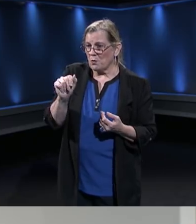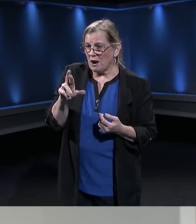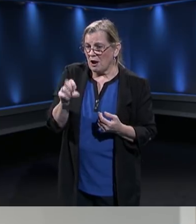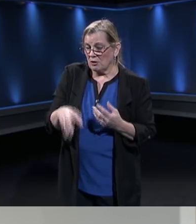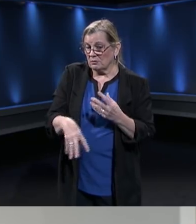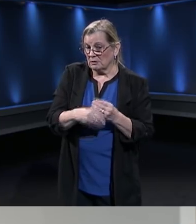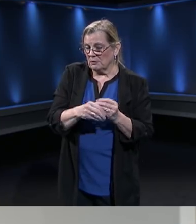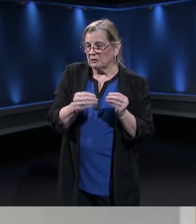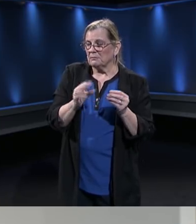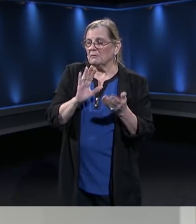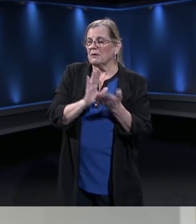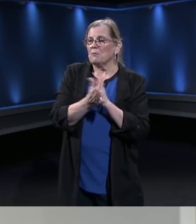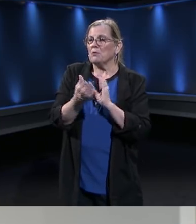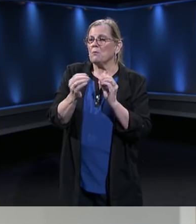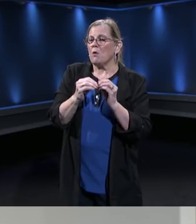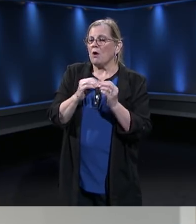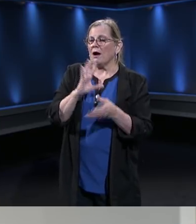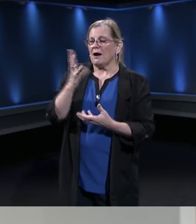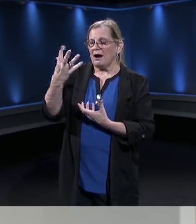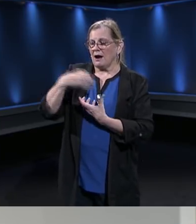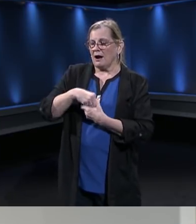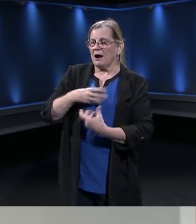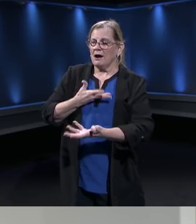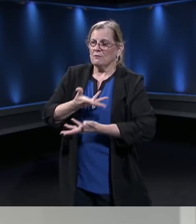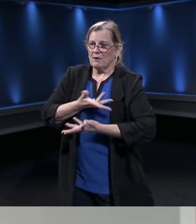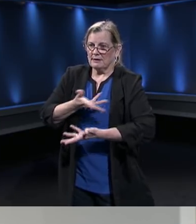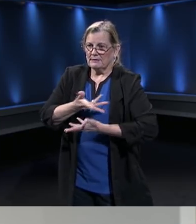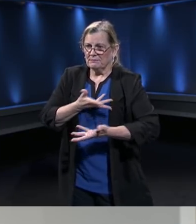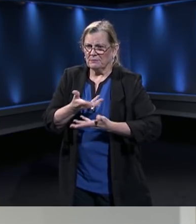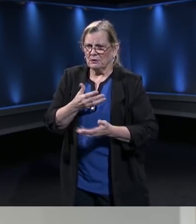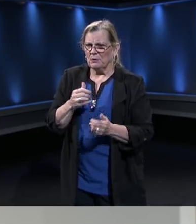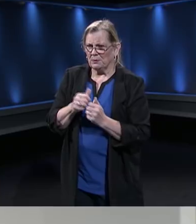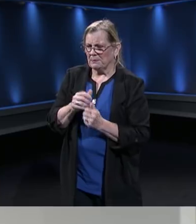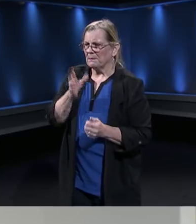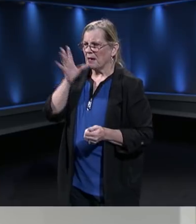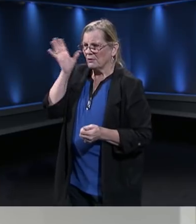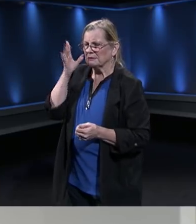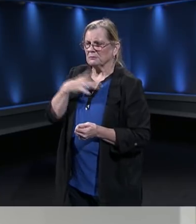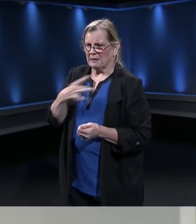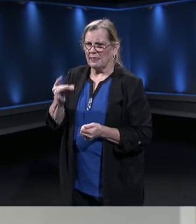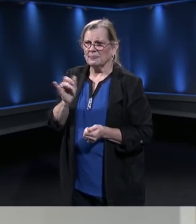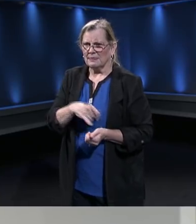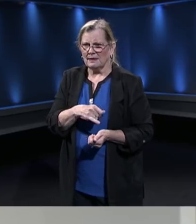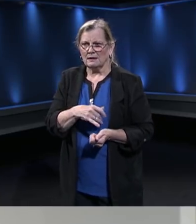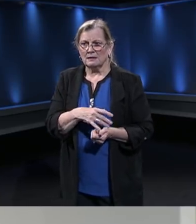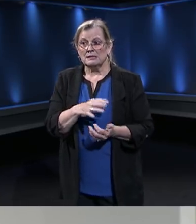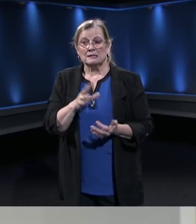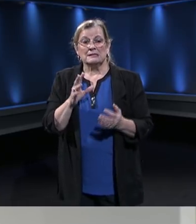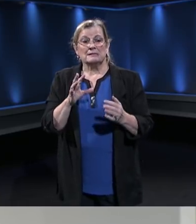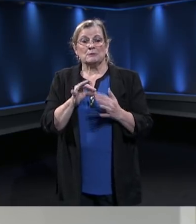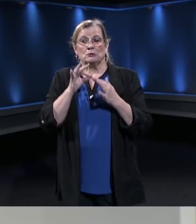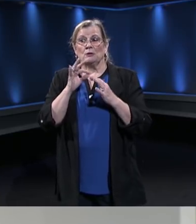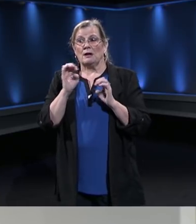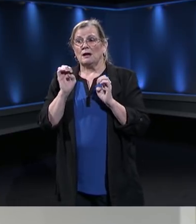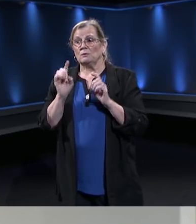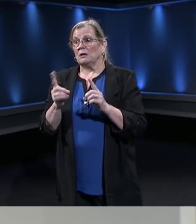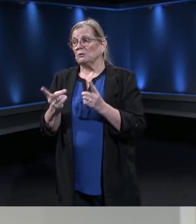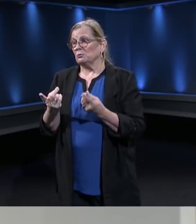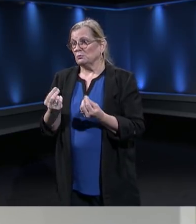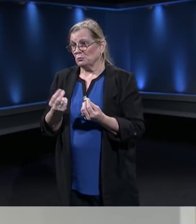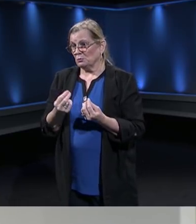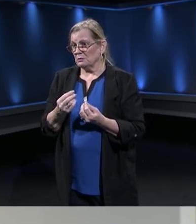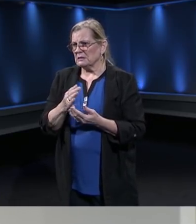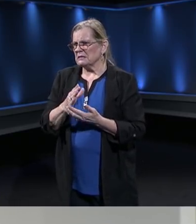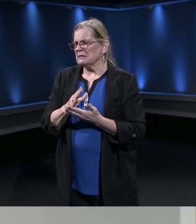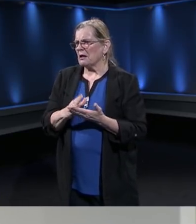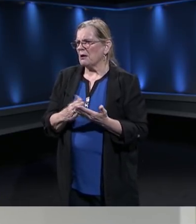engaging, that I think parents are really going to like a lot. And for our special education parents, some of our companies before that